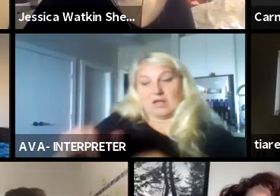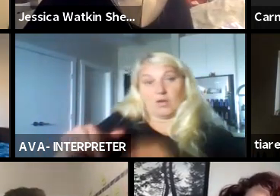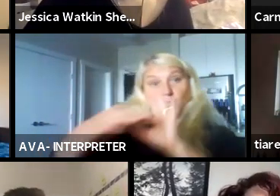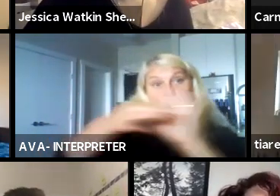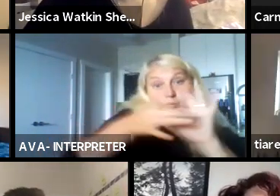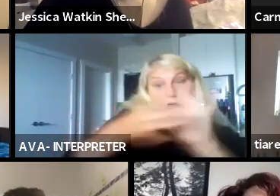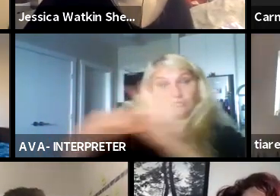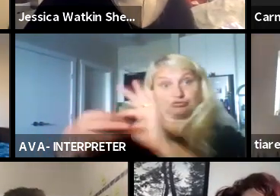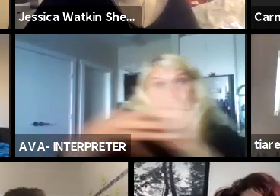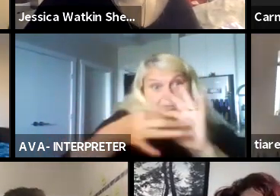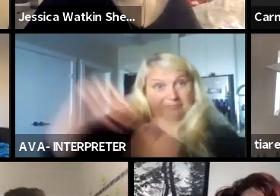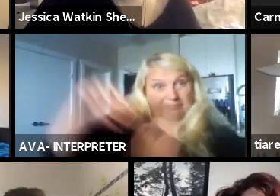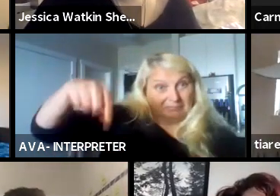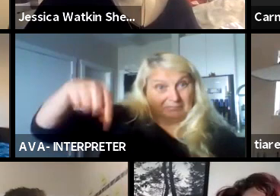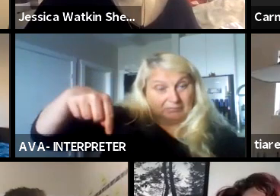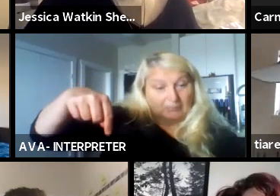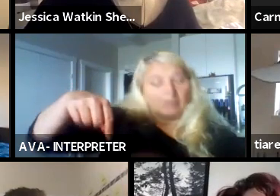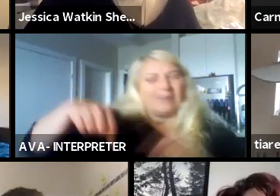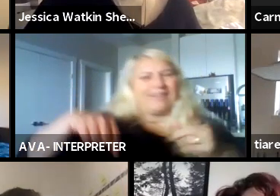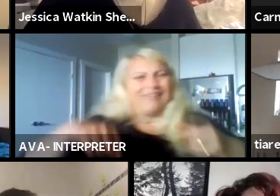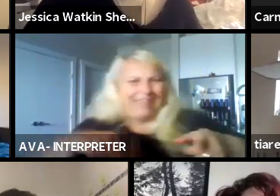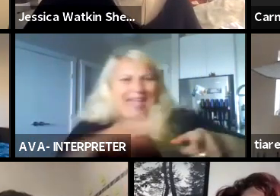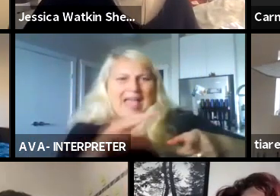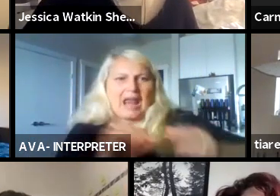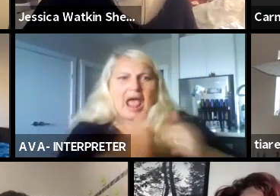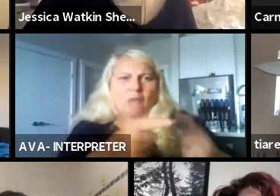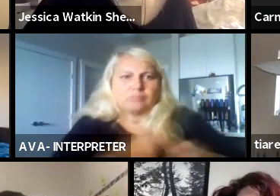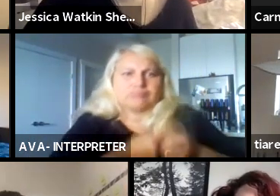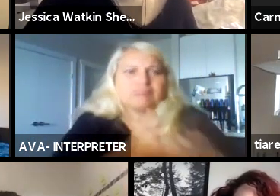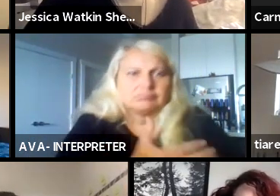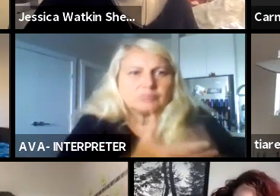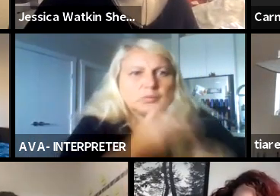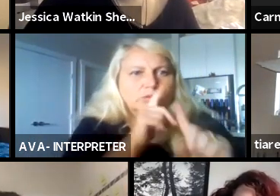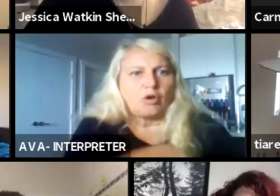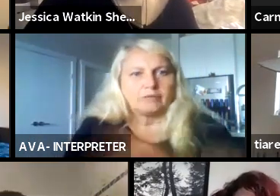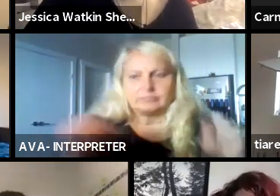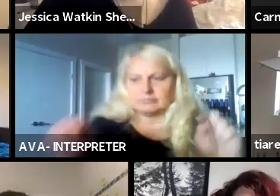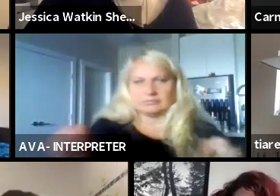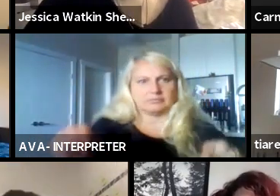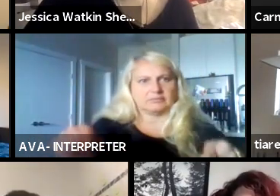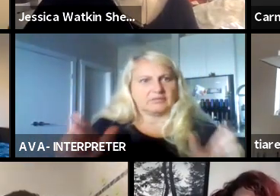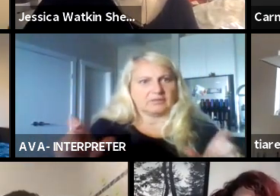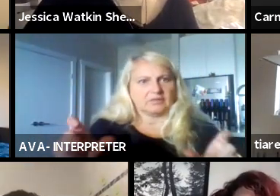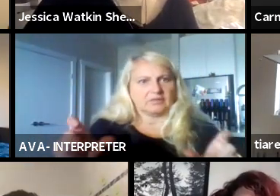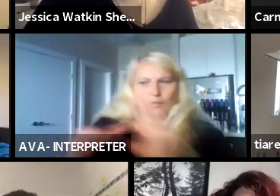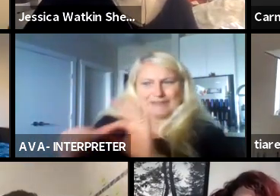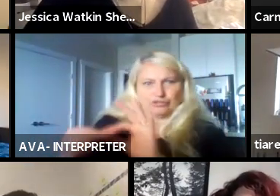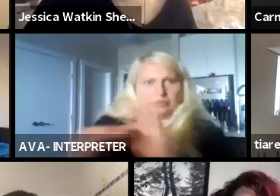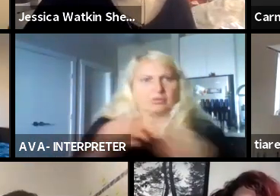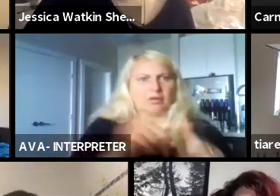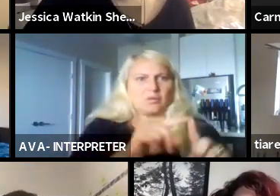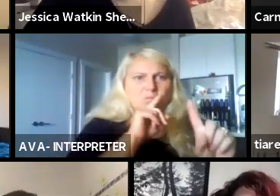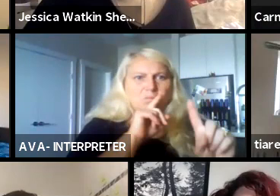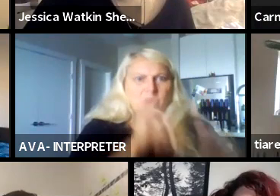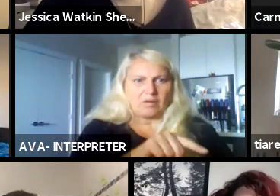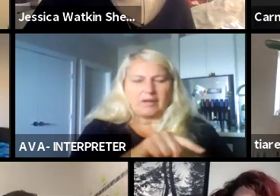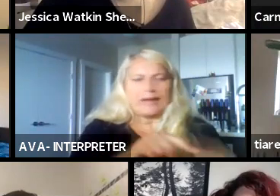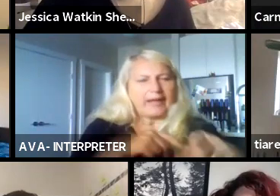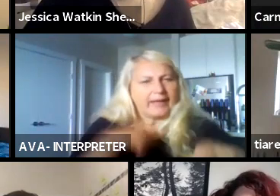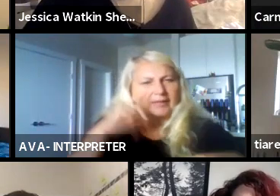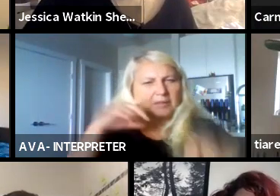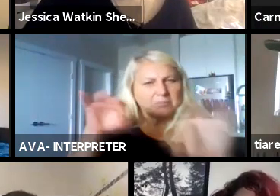Mia, I really love the way that you talk about the questions themselves not being the thing, but the way those questions are